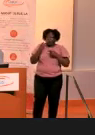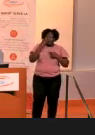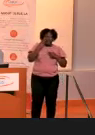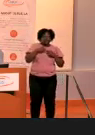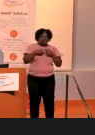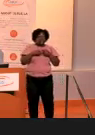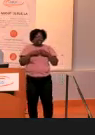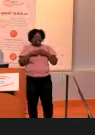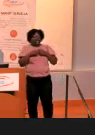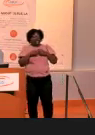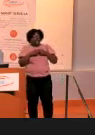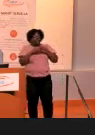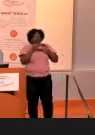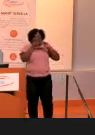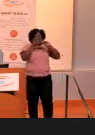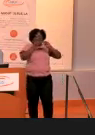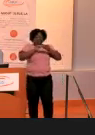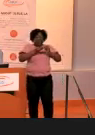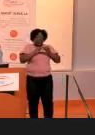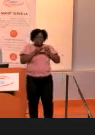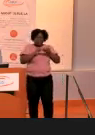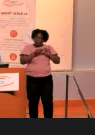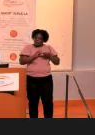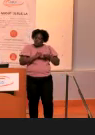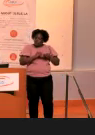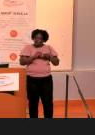numbers, they're about 55%.